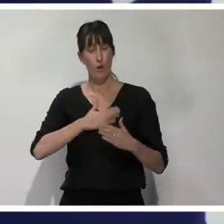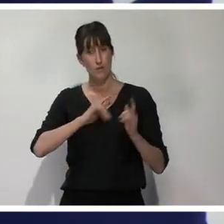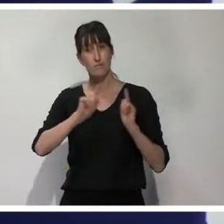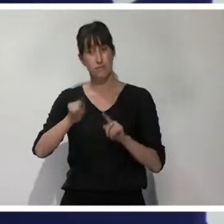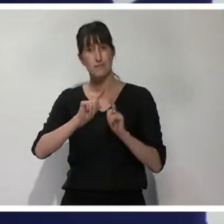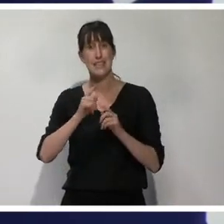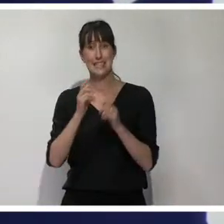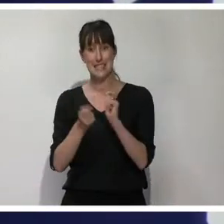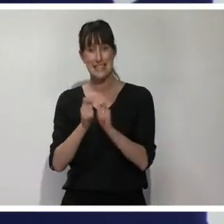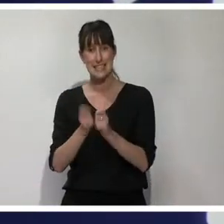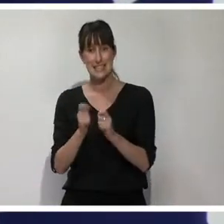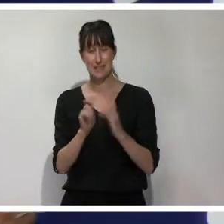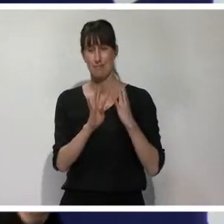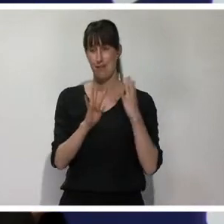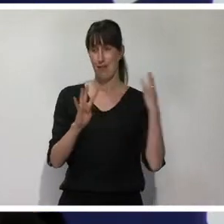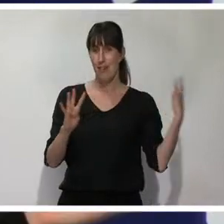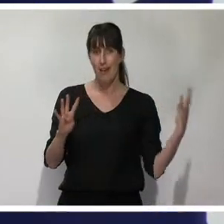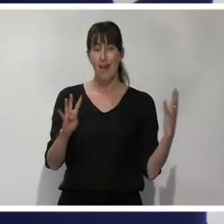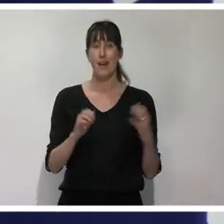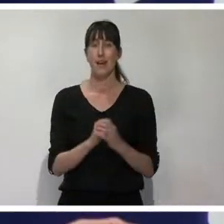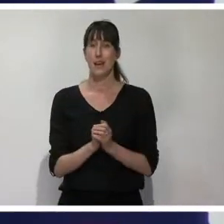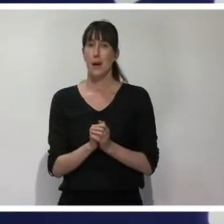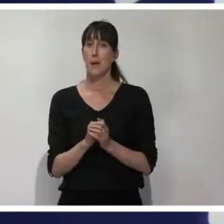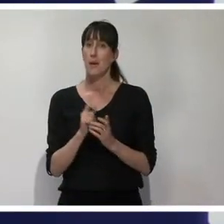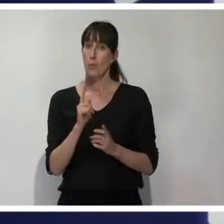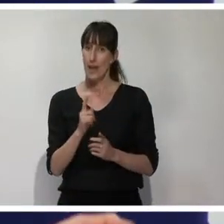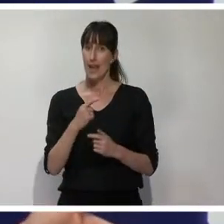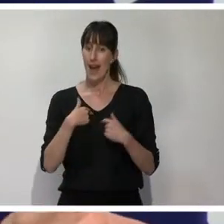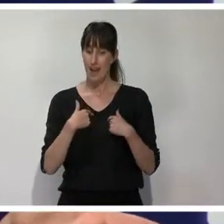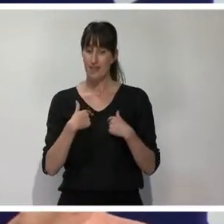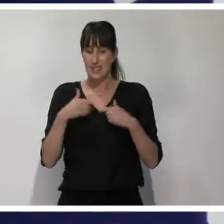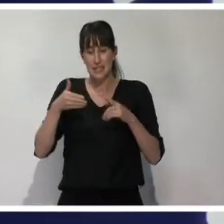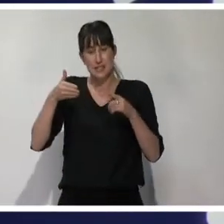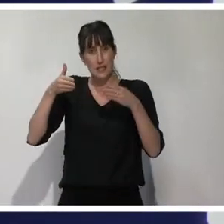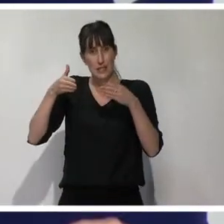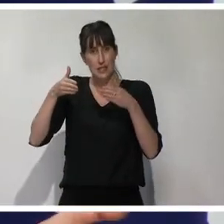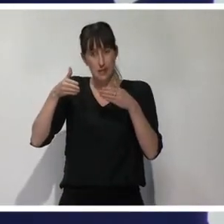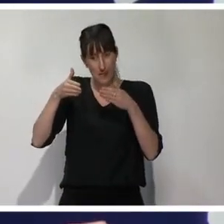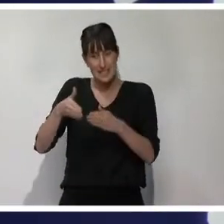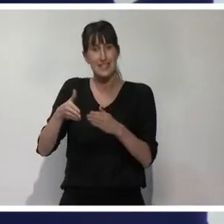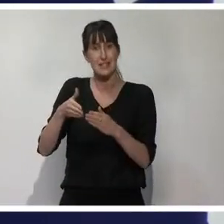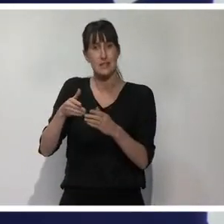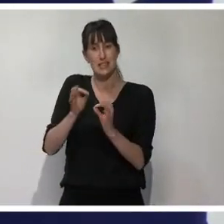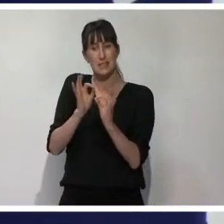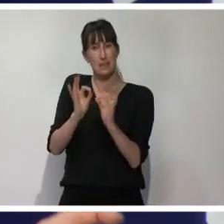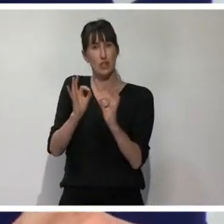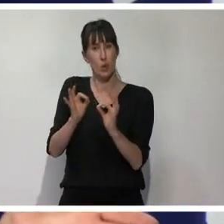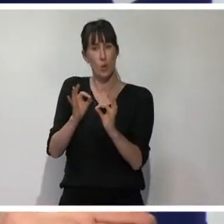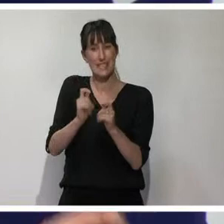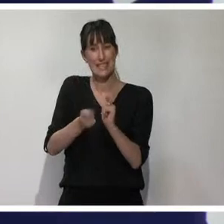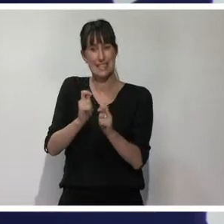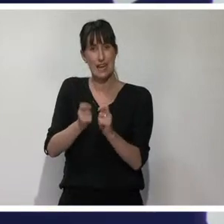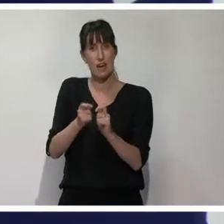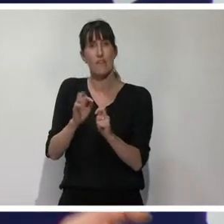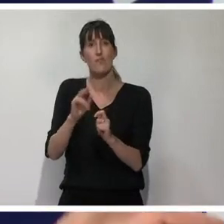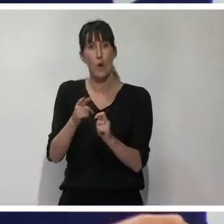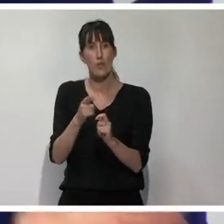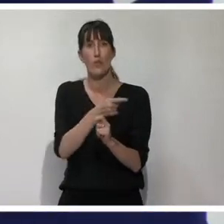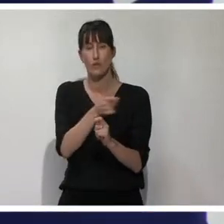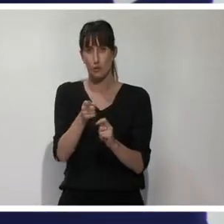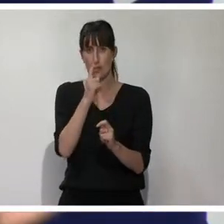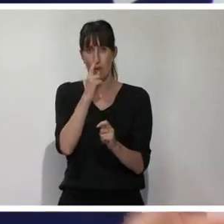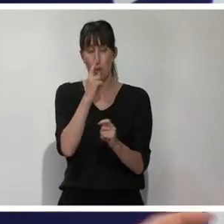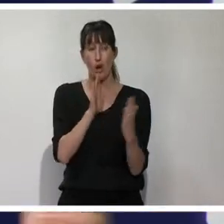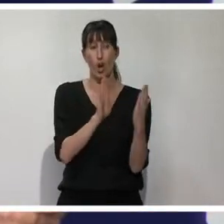testing stations that have been established. We have dedicated testing for those that are identified by our public health units as being close contacts